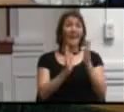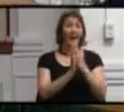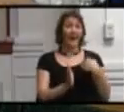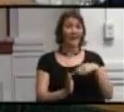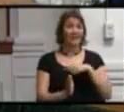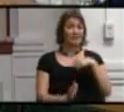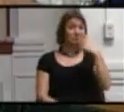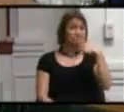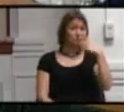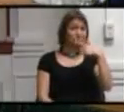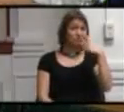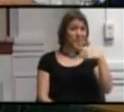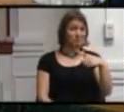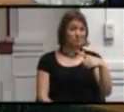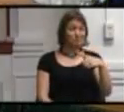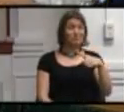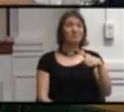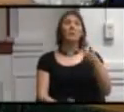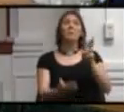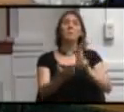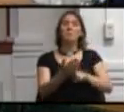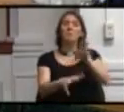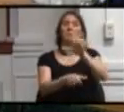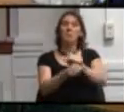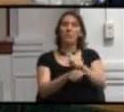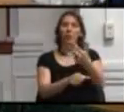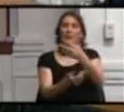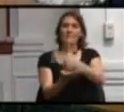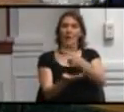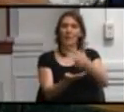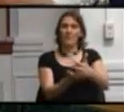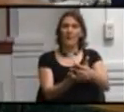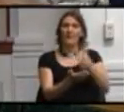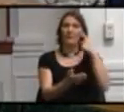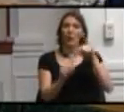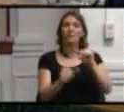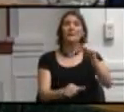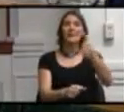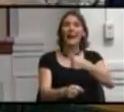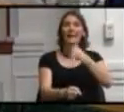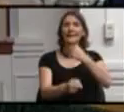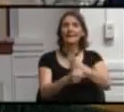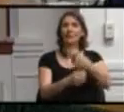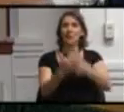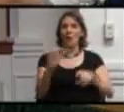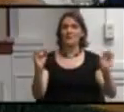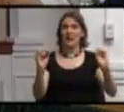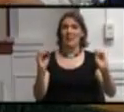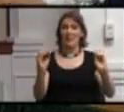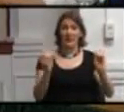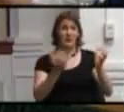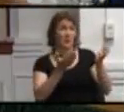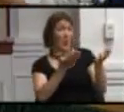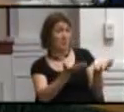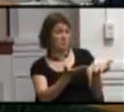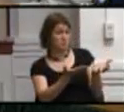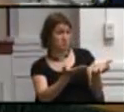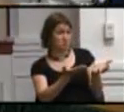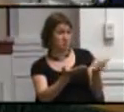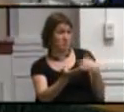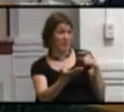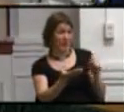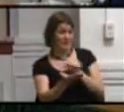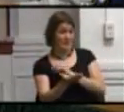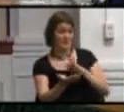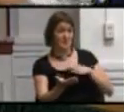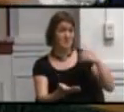for a 10-year lease for 3 parking spaces in the Harmony lot at $0. So what I'm asking for here